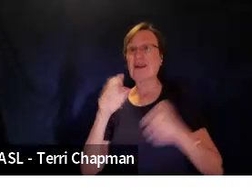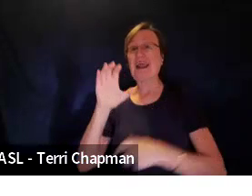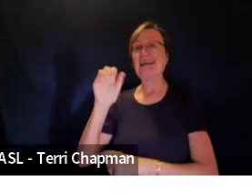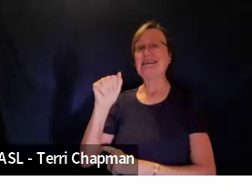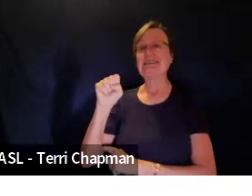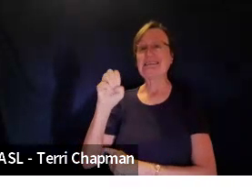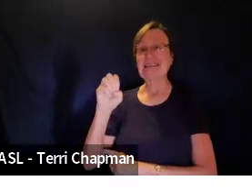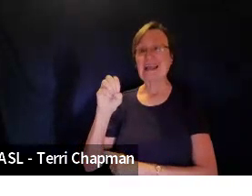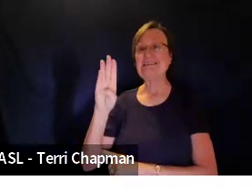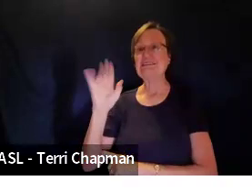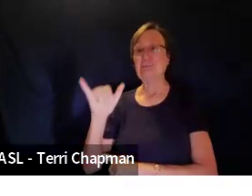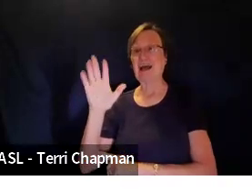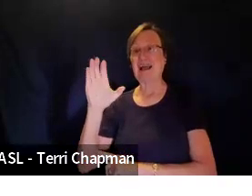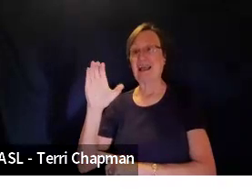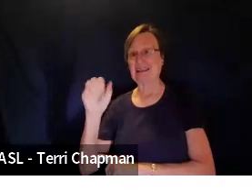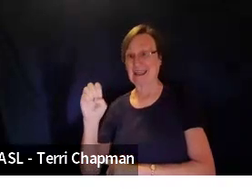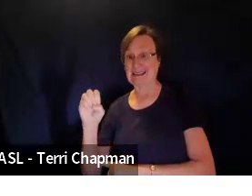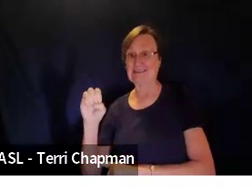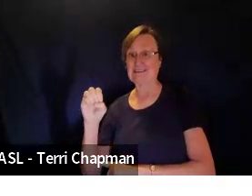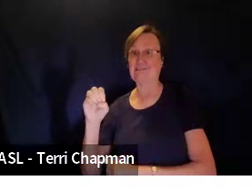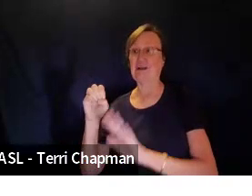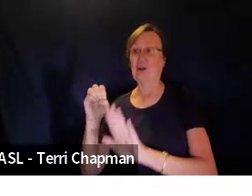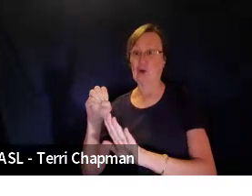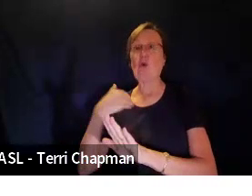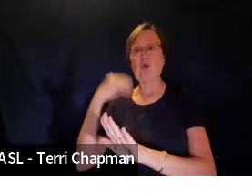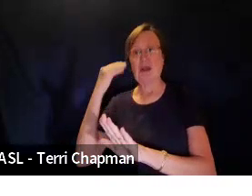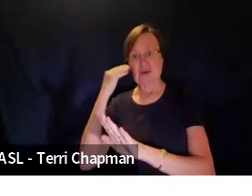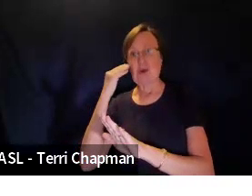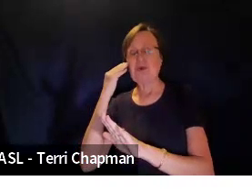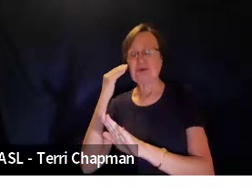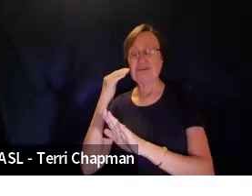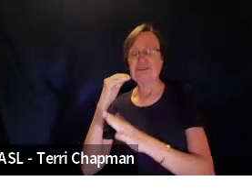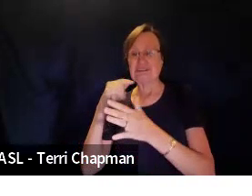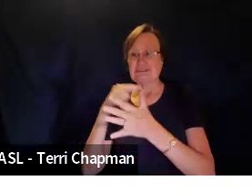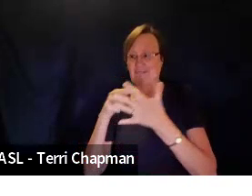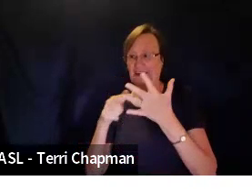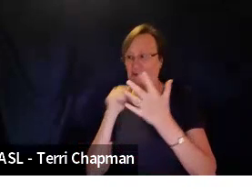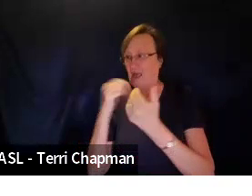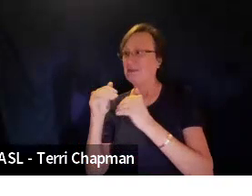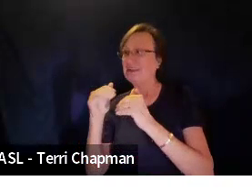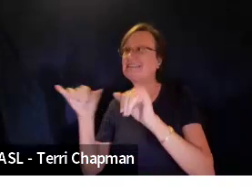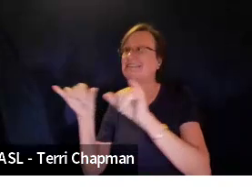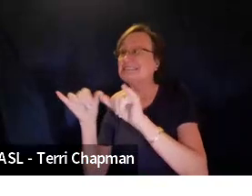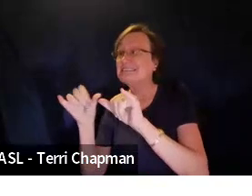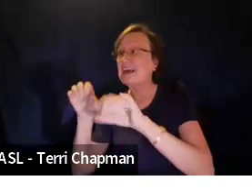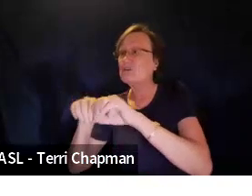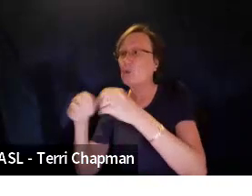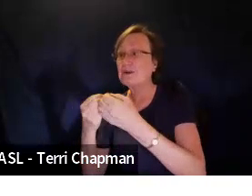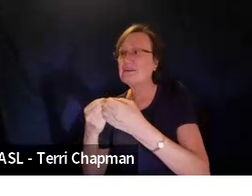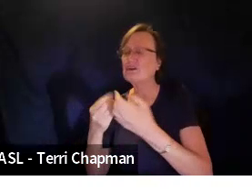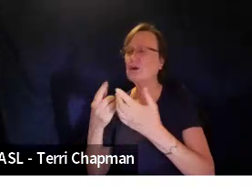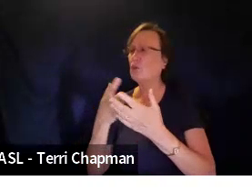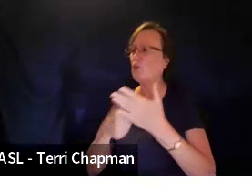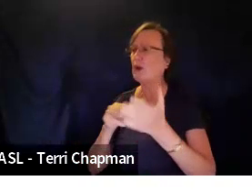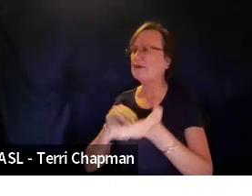basis. We're conscious of the factors, including but not limited to the size of the organization, the steps taken by the